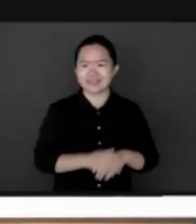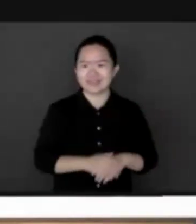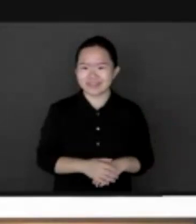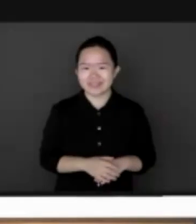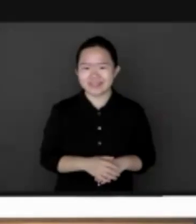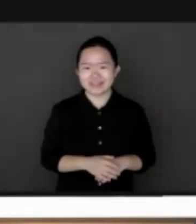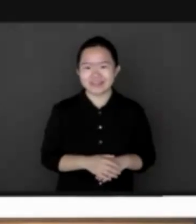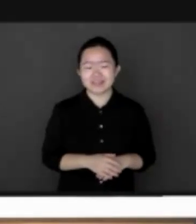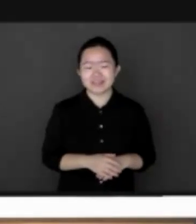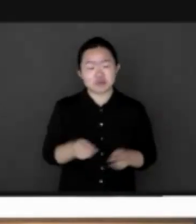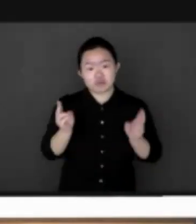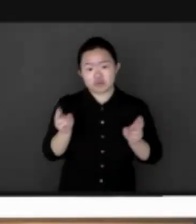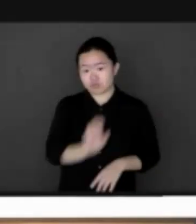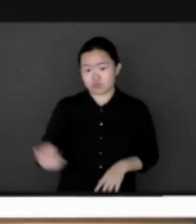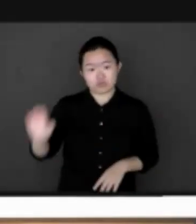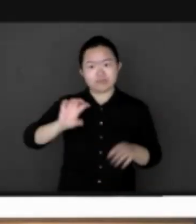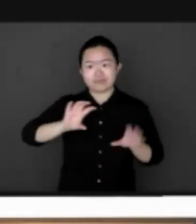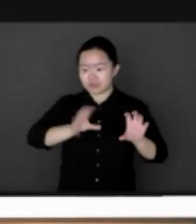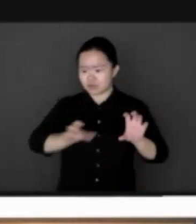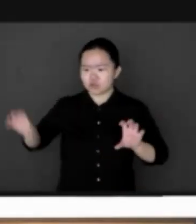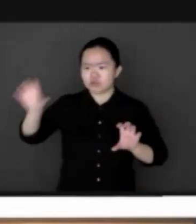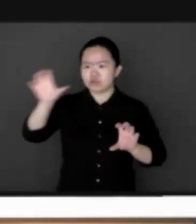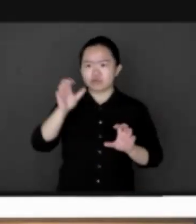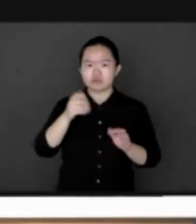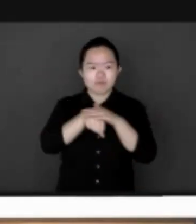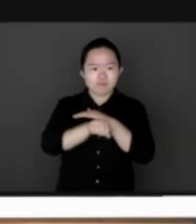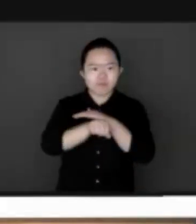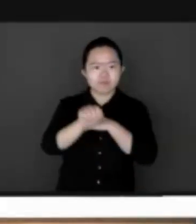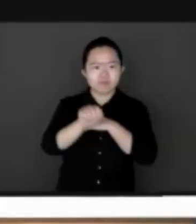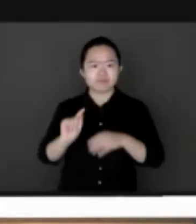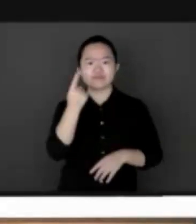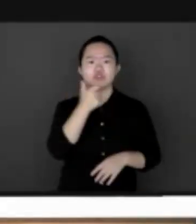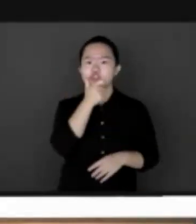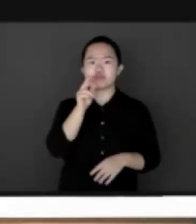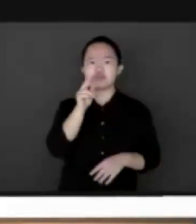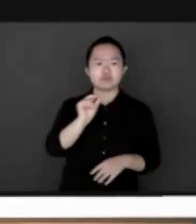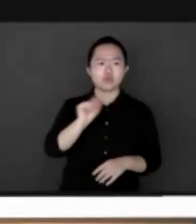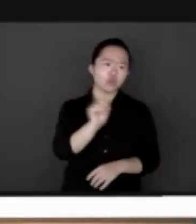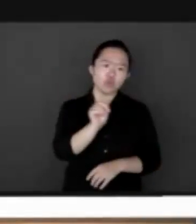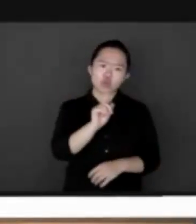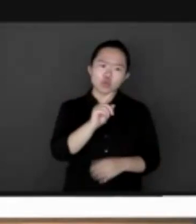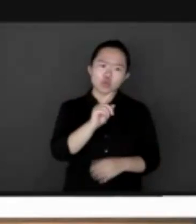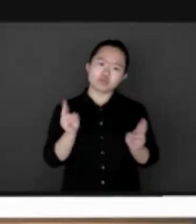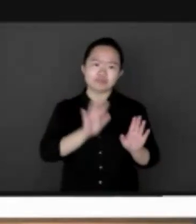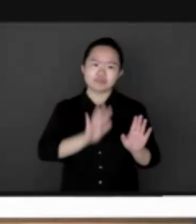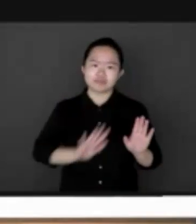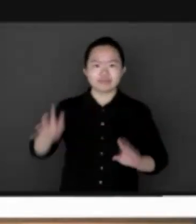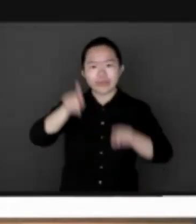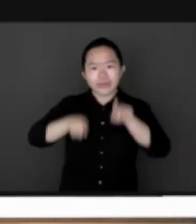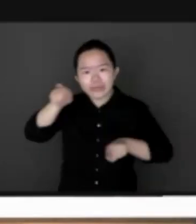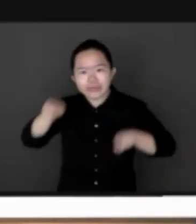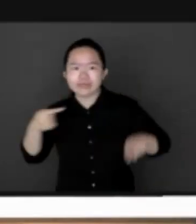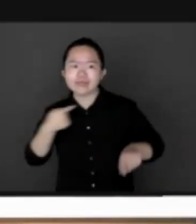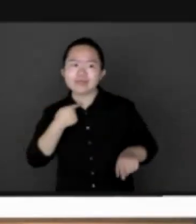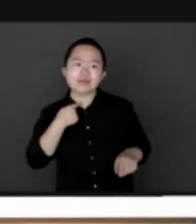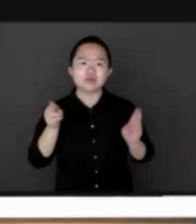all struggling, and you're doing fine. So that was very good to hear from you. And I want to say to everyone that Daniele has a much longer presentation